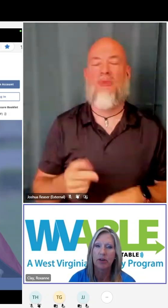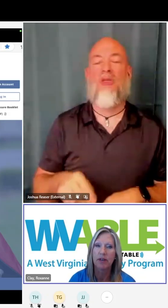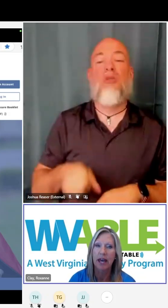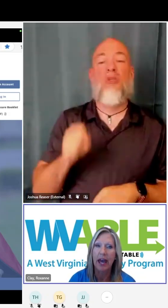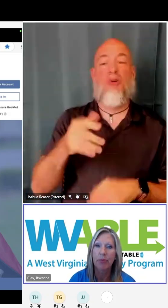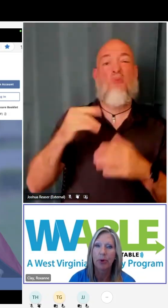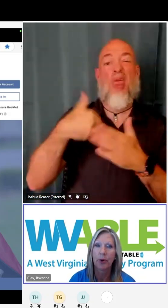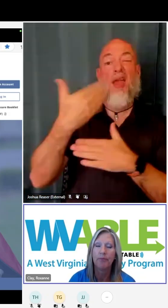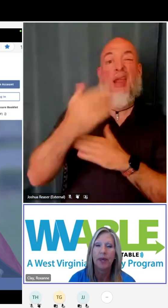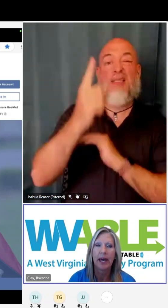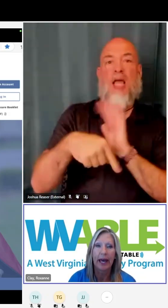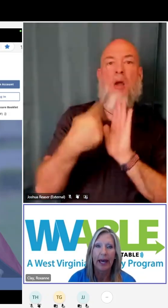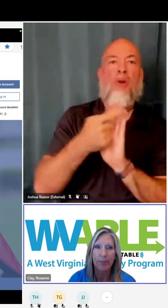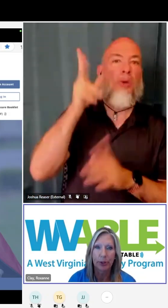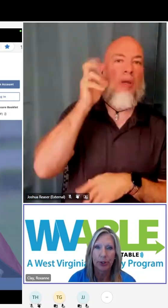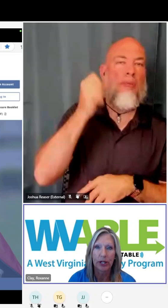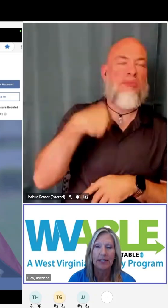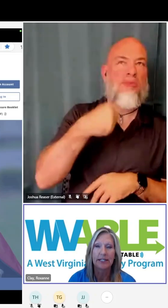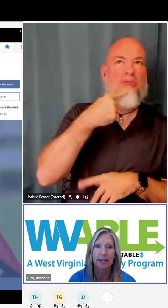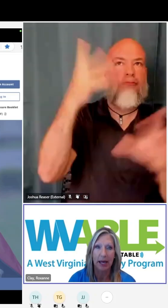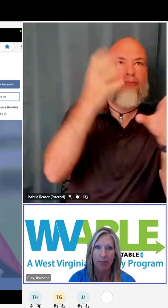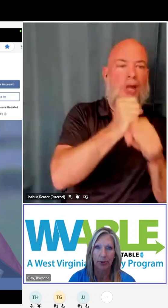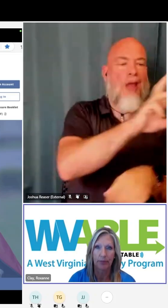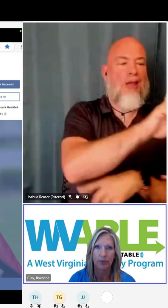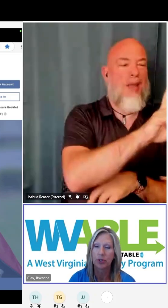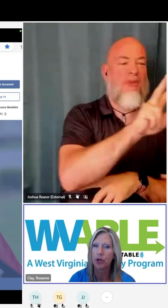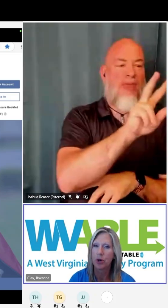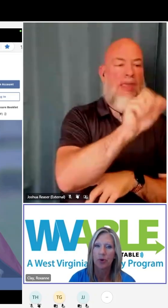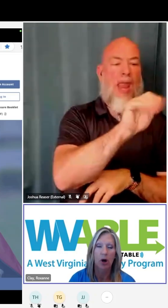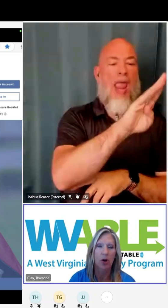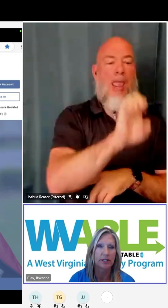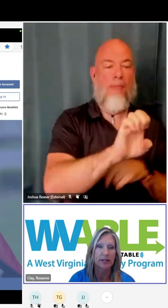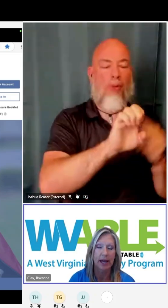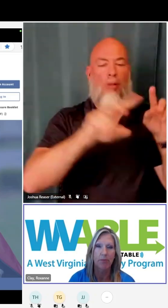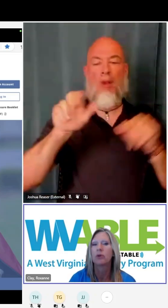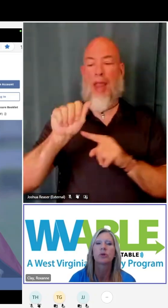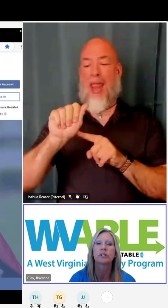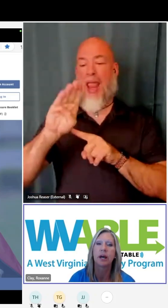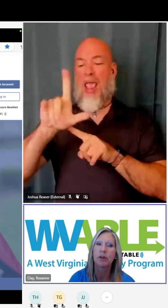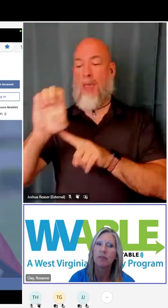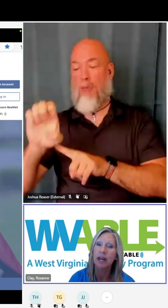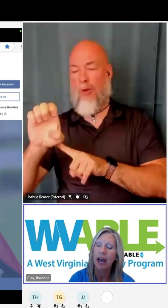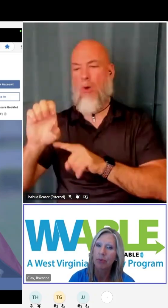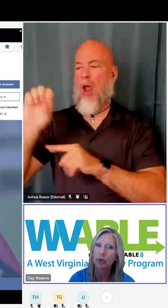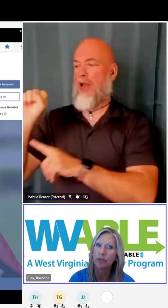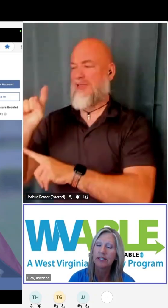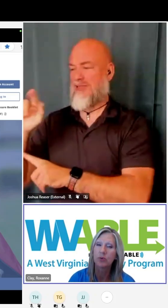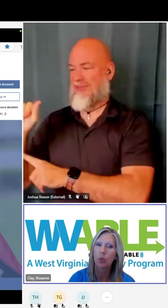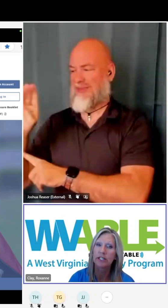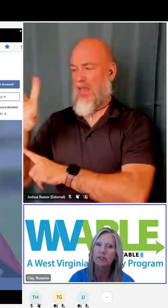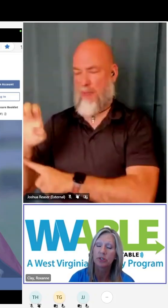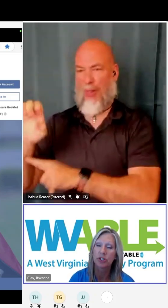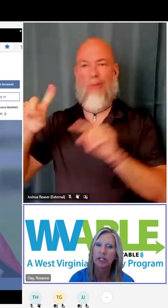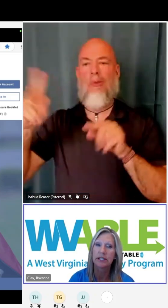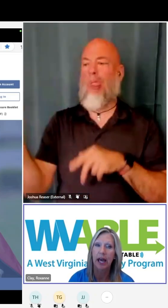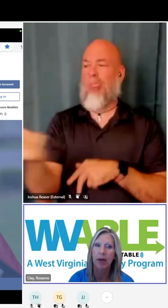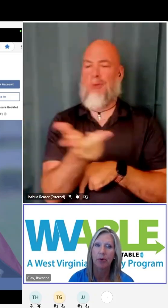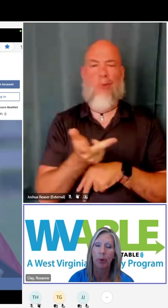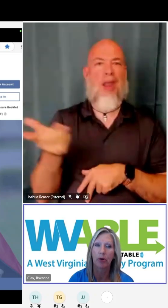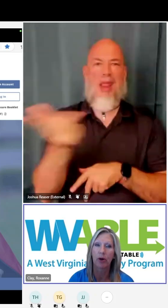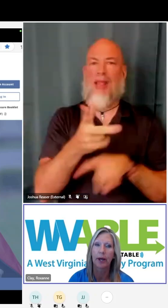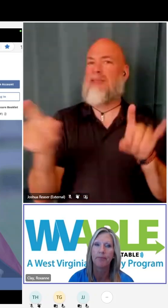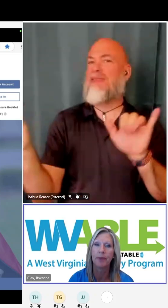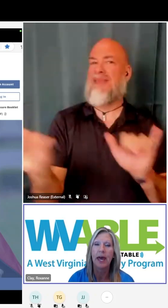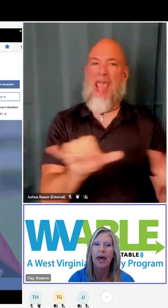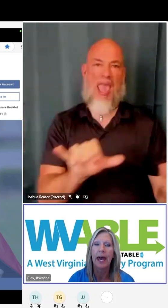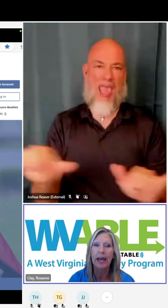say WVABLE, ABLE, and STABLE. So know they're all the same. Of course, WVABLE is West Virginia's